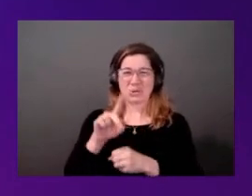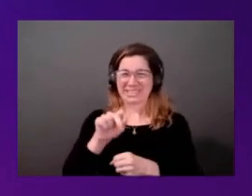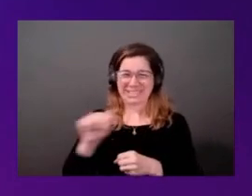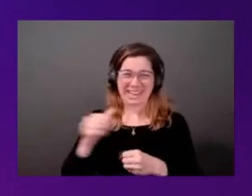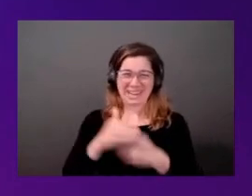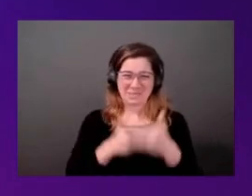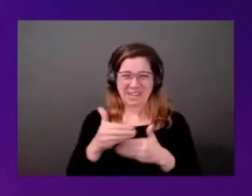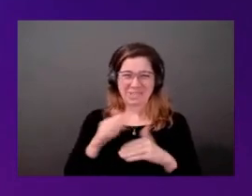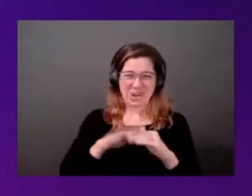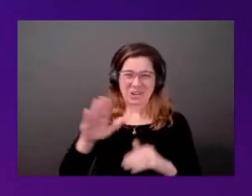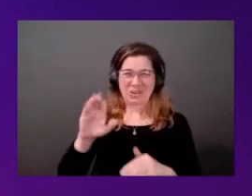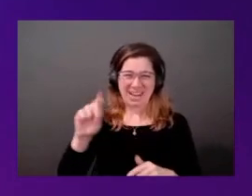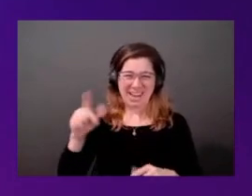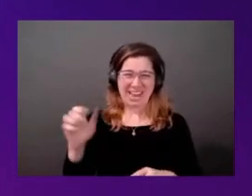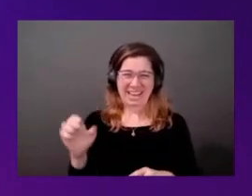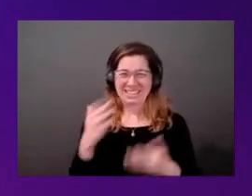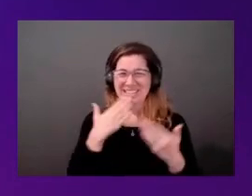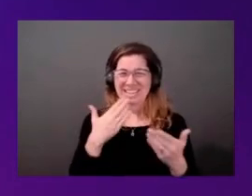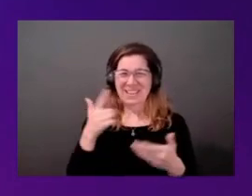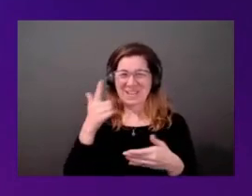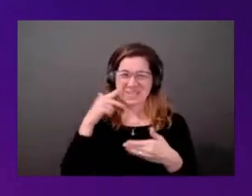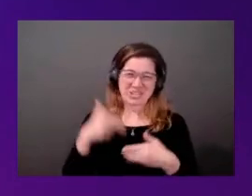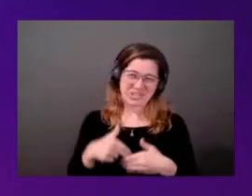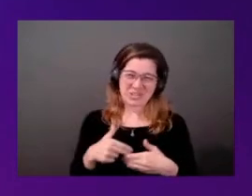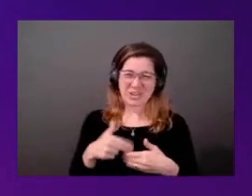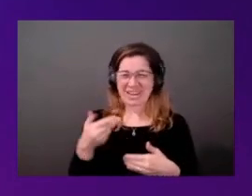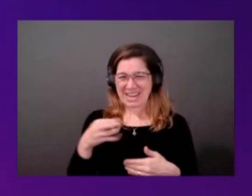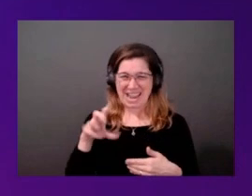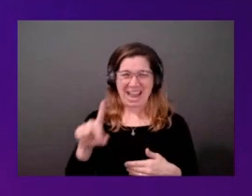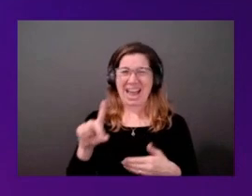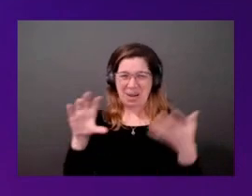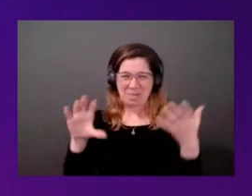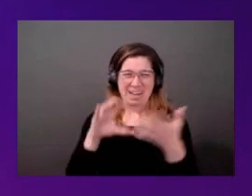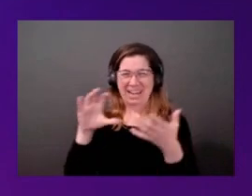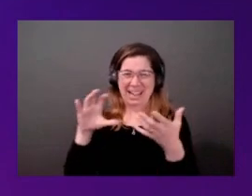edge. Thanks a lot for joining us today at the Hybrid Cloud Day with Snow